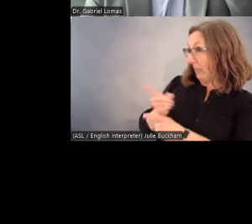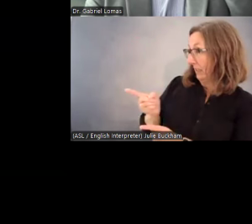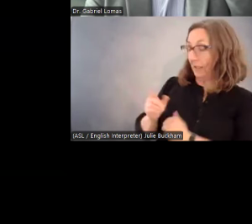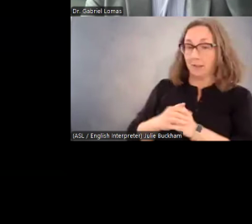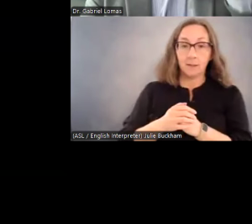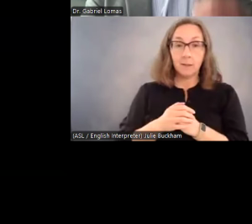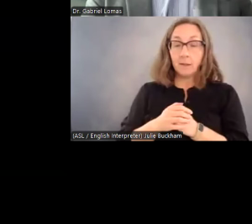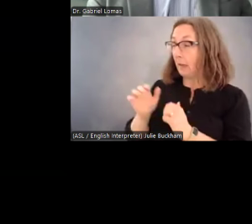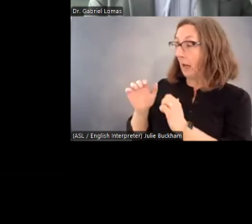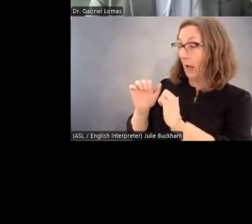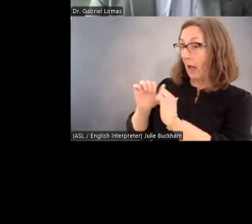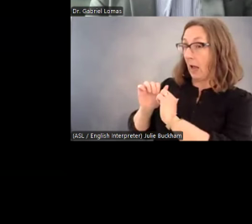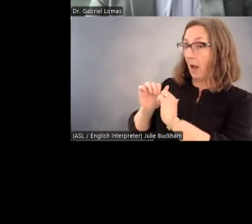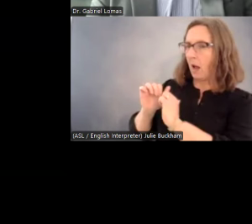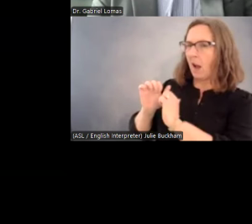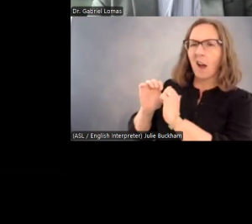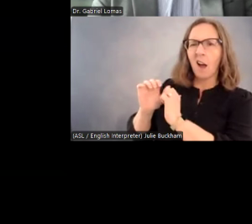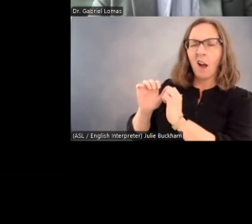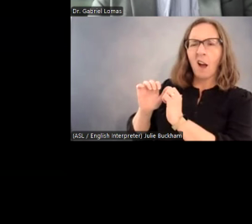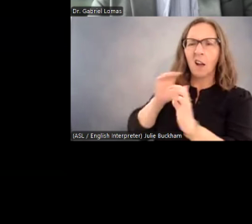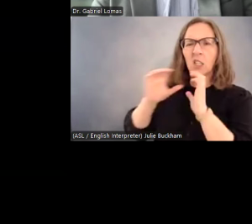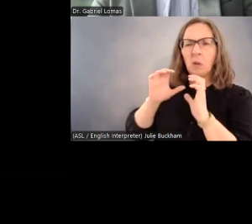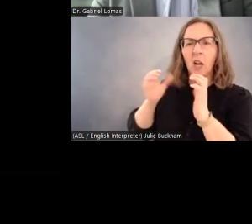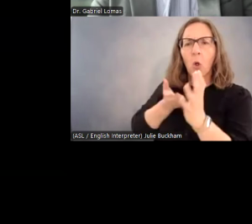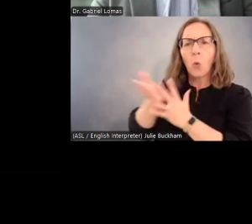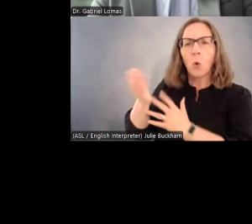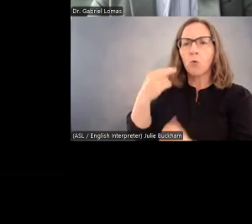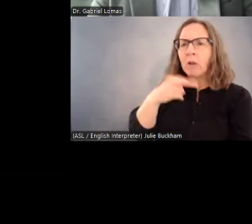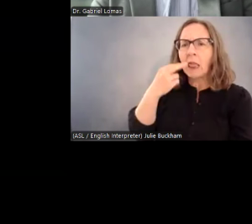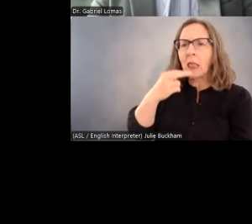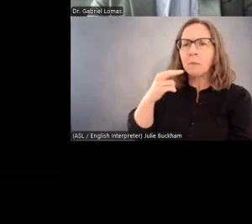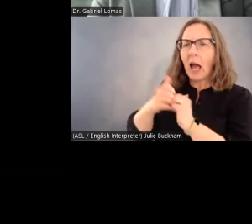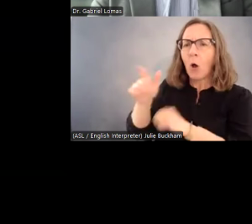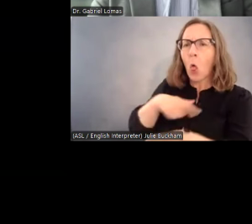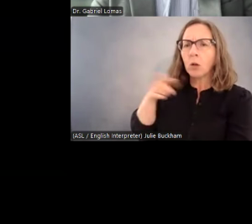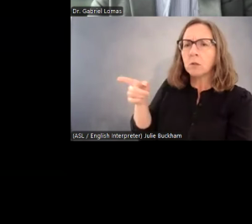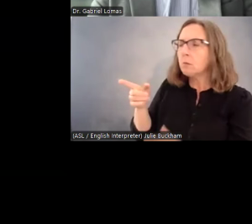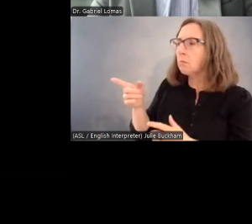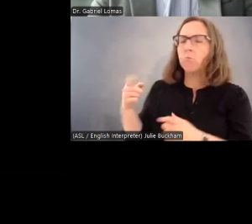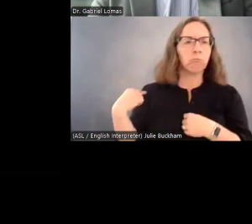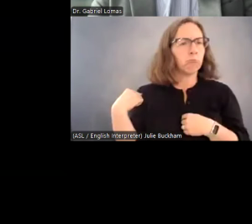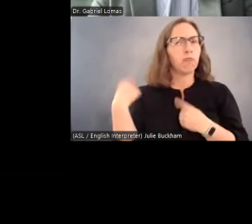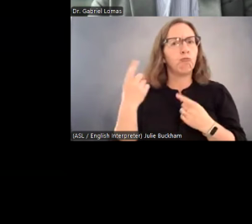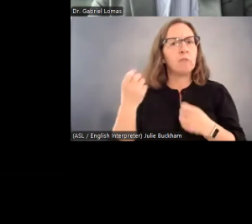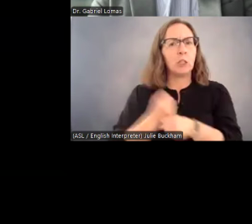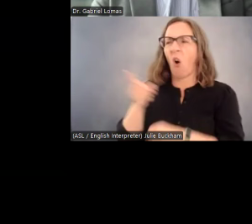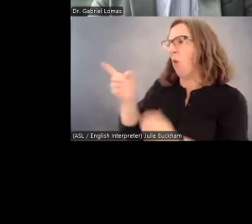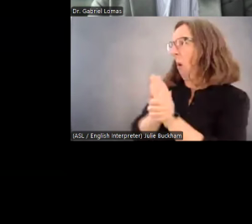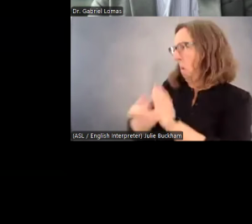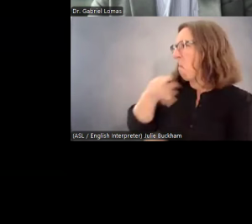How long have you been communicating like that? Years. Years. Okay, so you're pretty good at it.